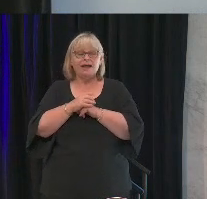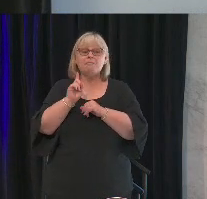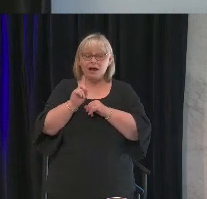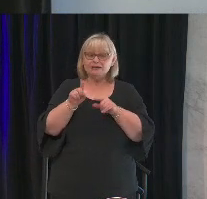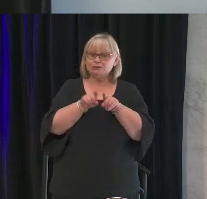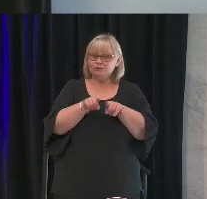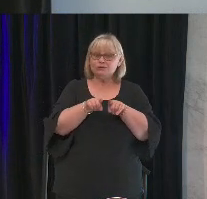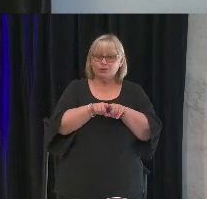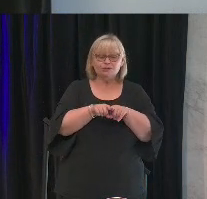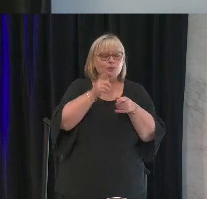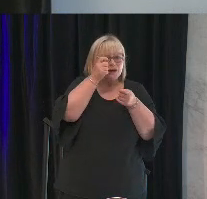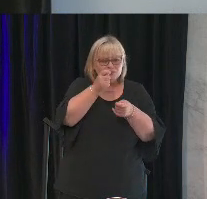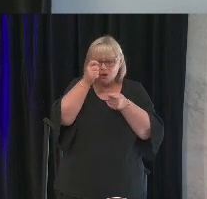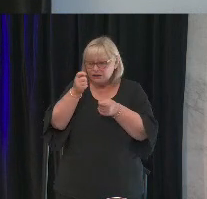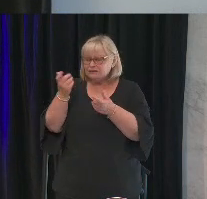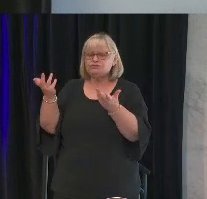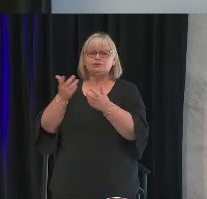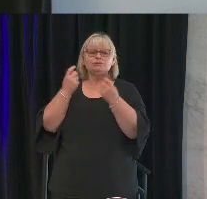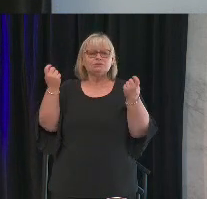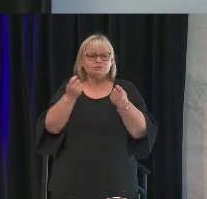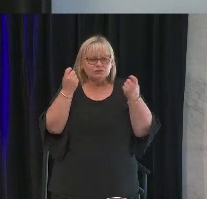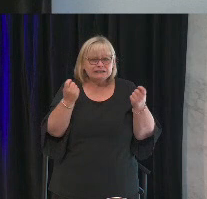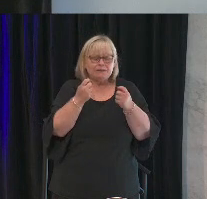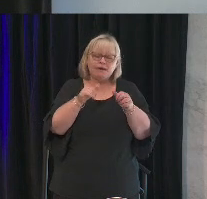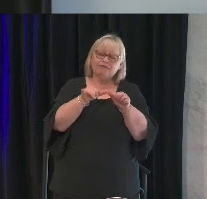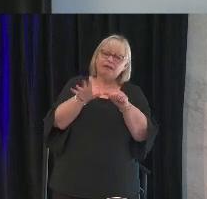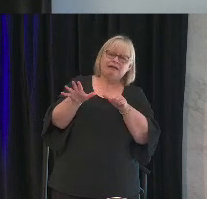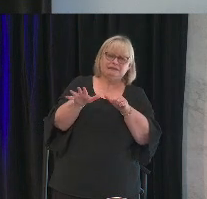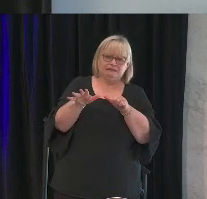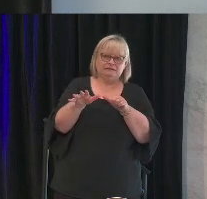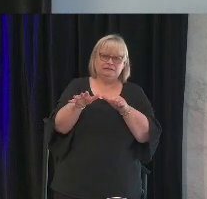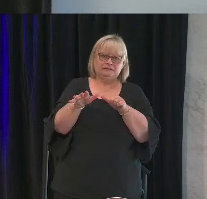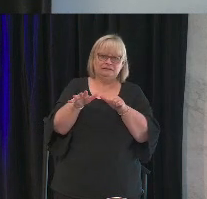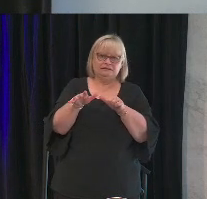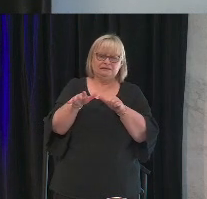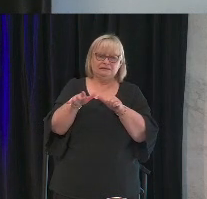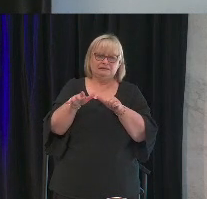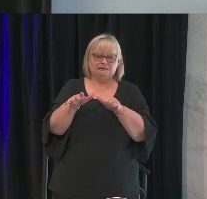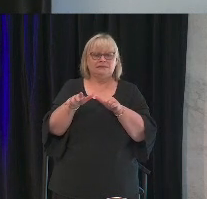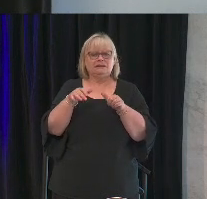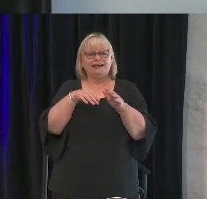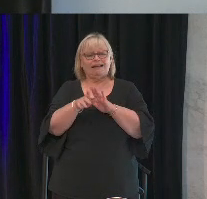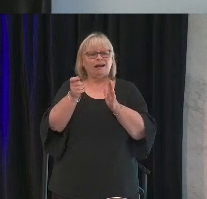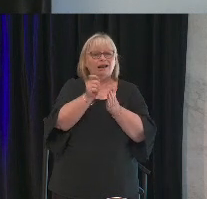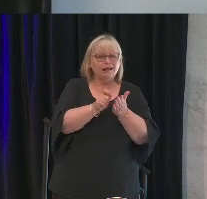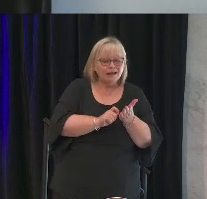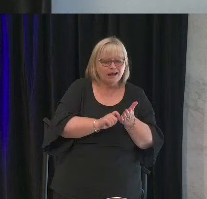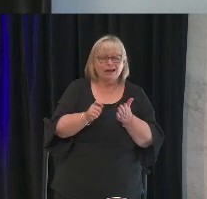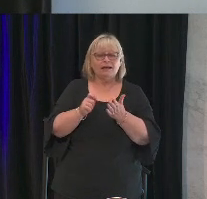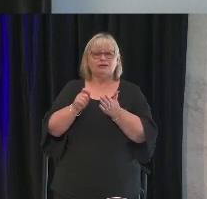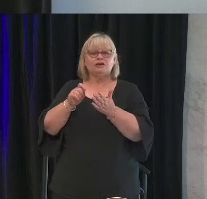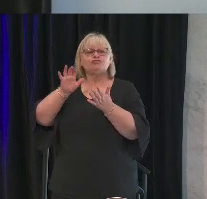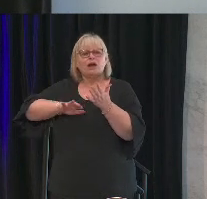in acknowledging and celebrating excellence in literature and in